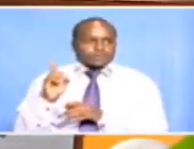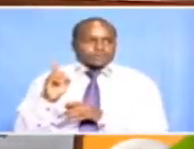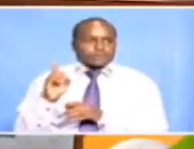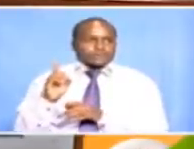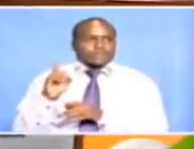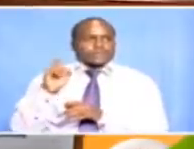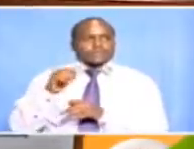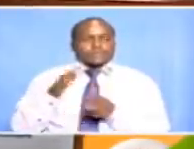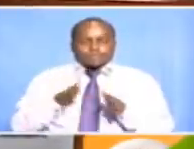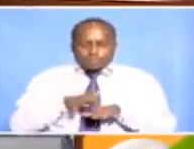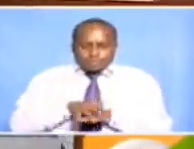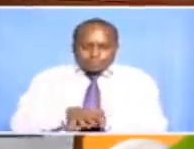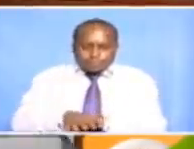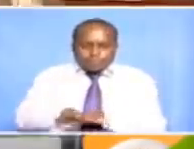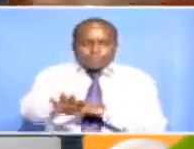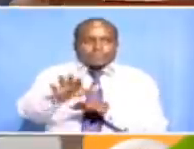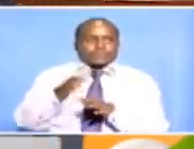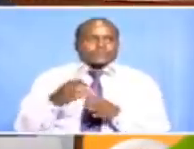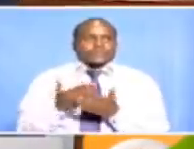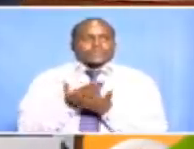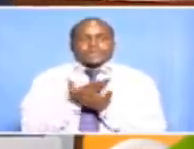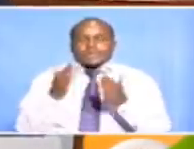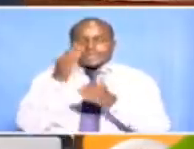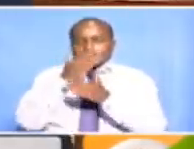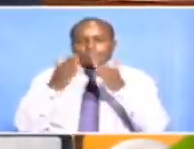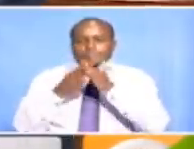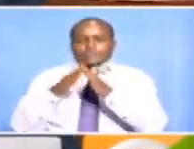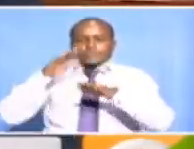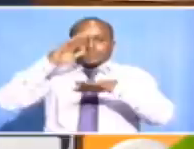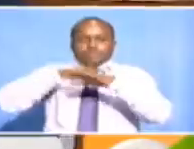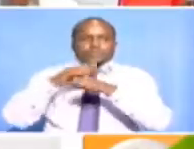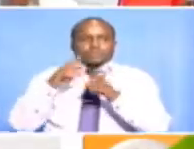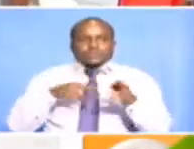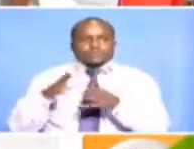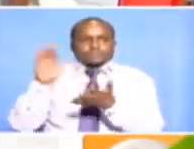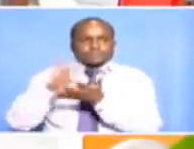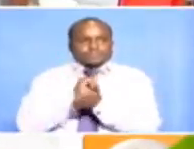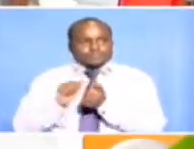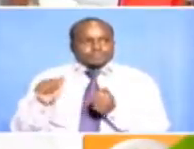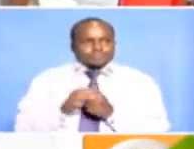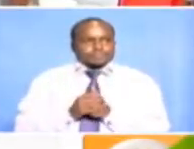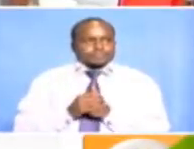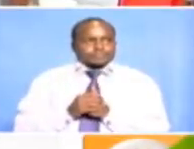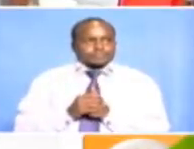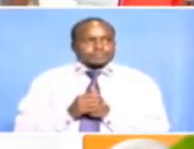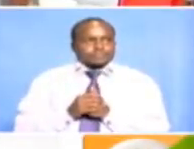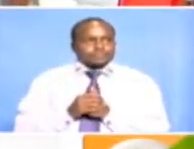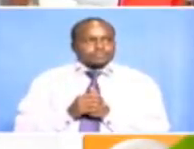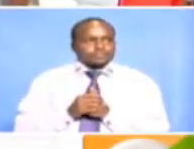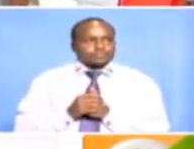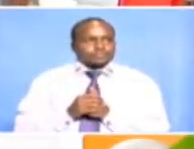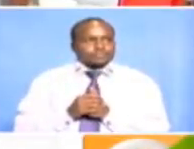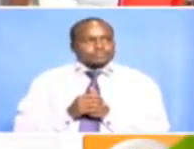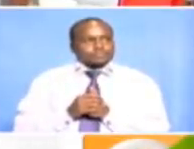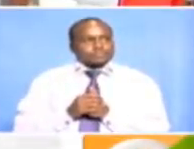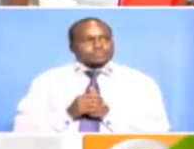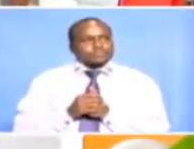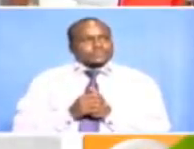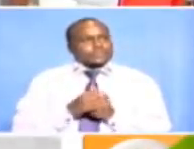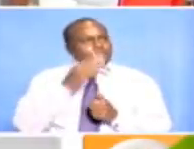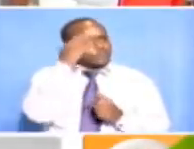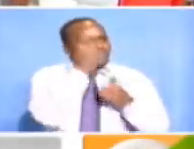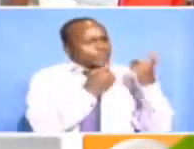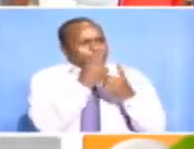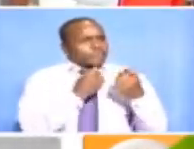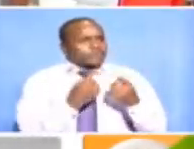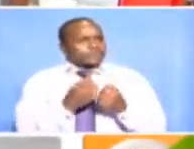flow. Any building on top of a river should be demolished. Okay, you're talking about demolitions. Let me. You are coming to the. You know, Jeff, you're asking so many questions